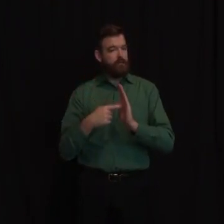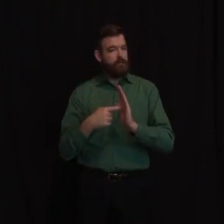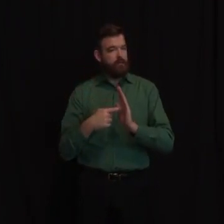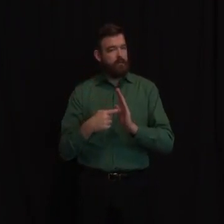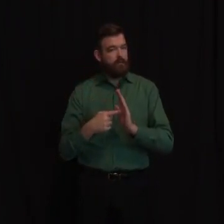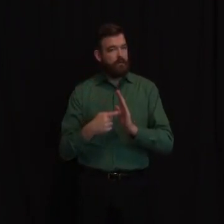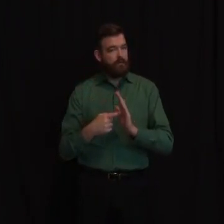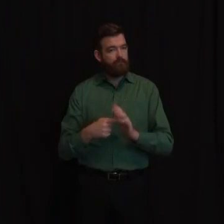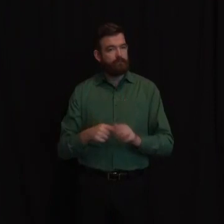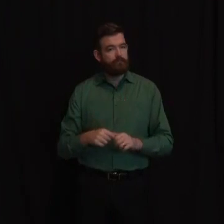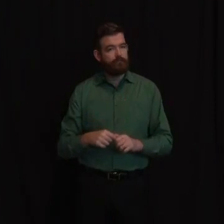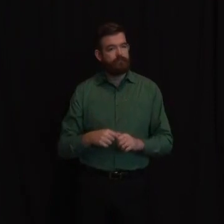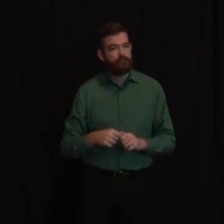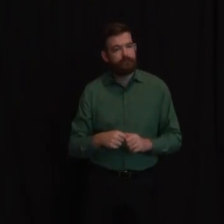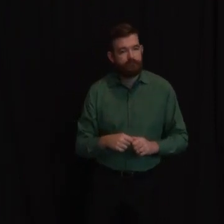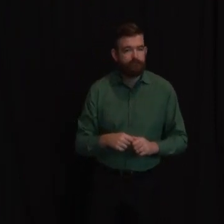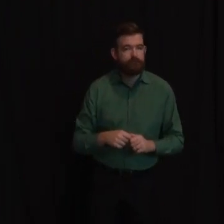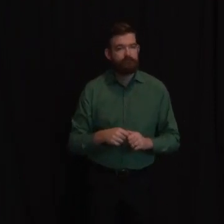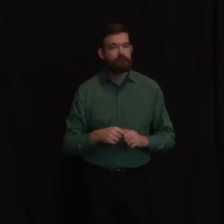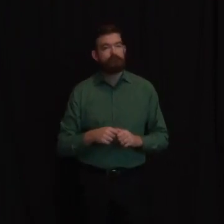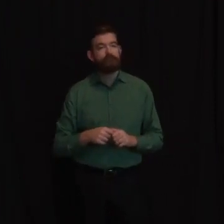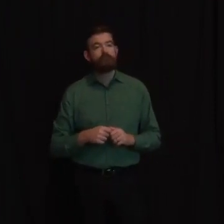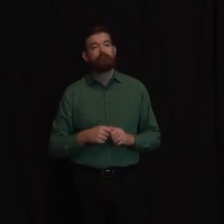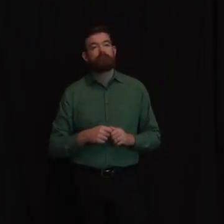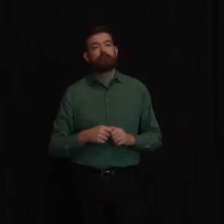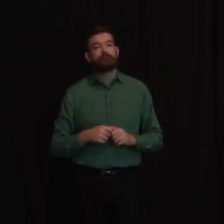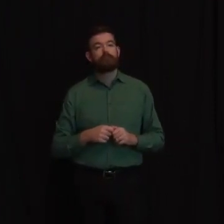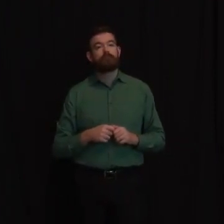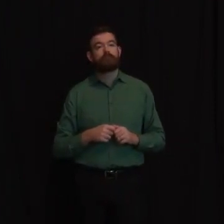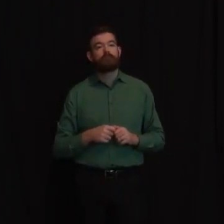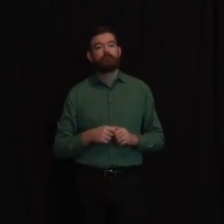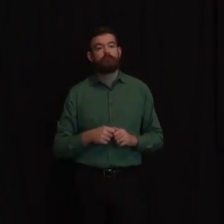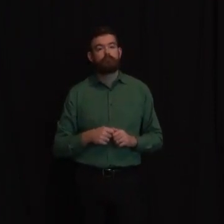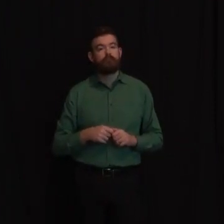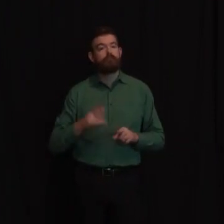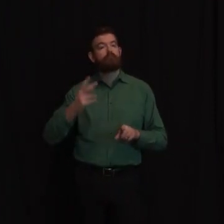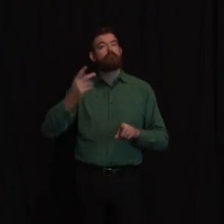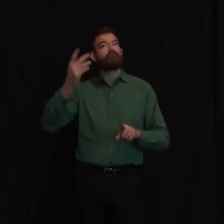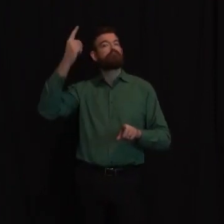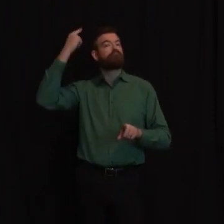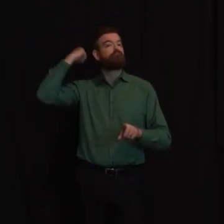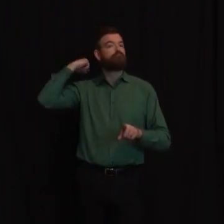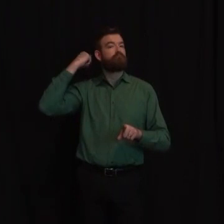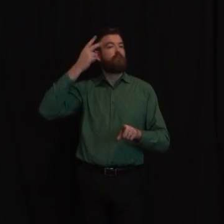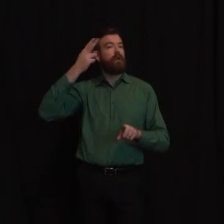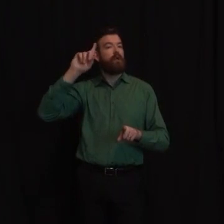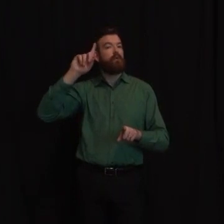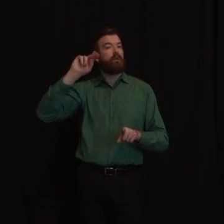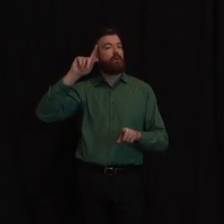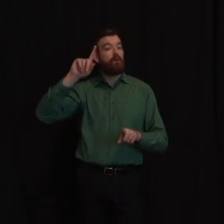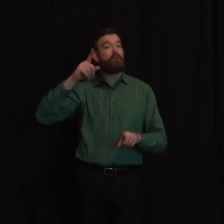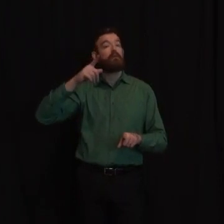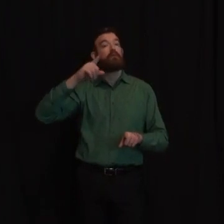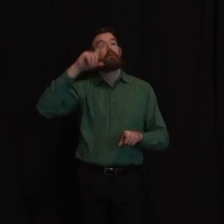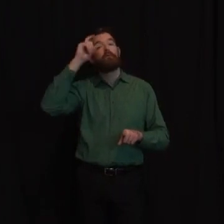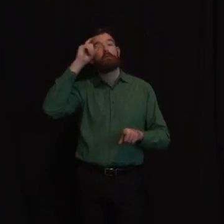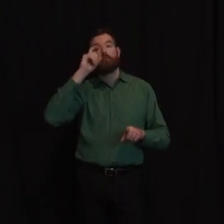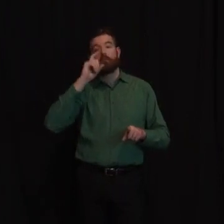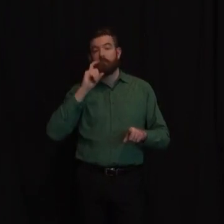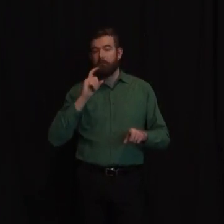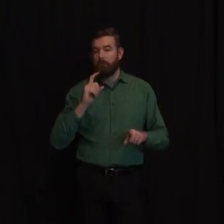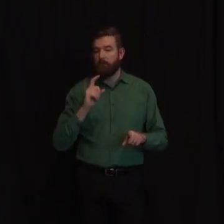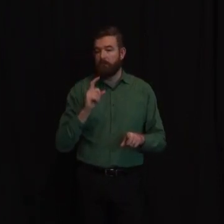You could have, if you follow that path, you had a fairly benign summer season in the Northern Hemisphere, but then we